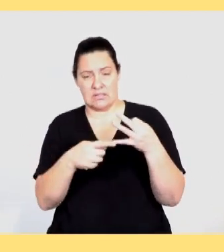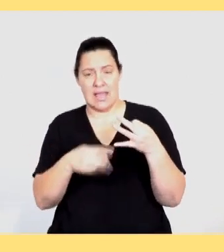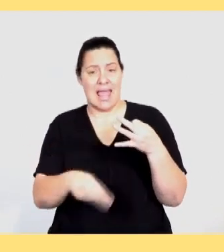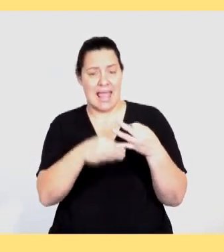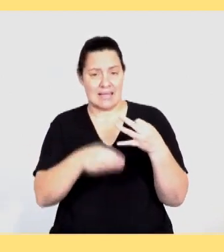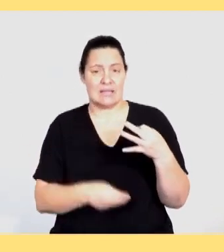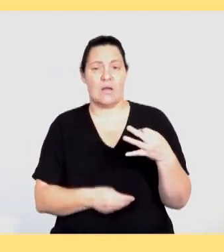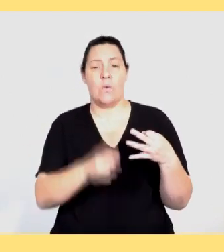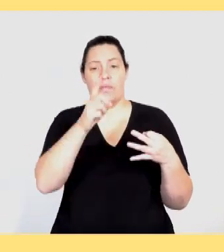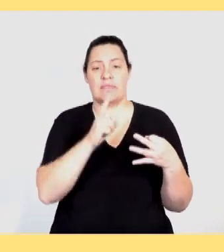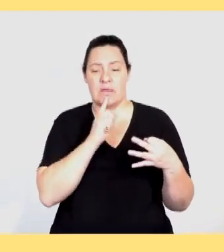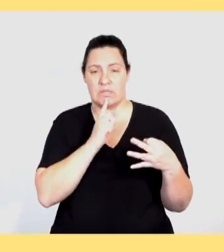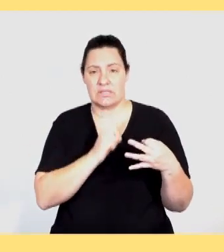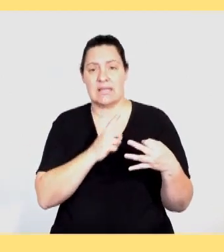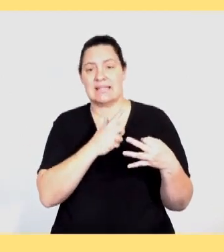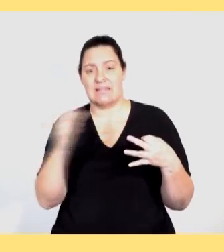16,600 plus